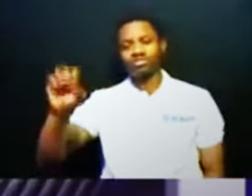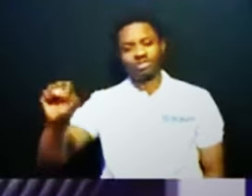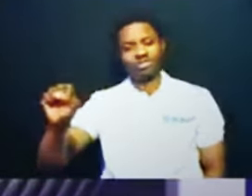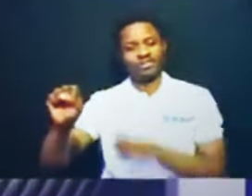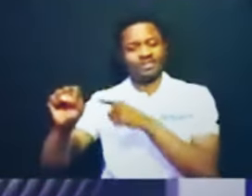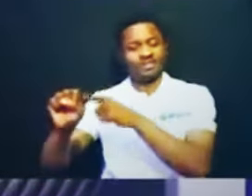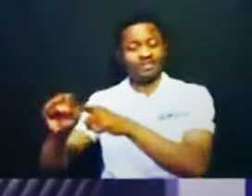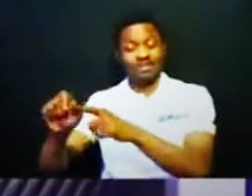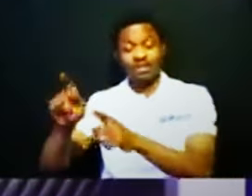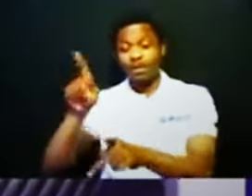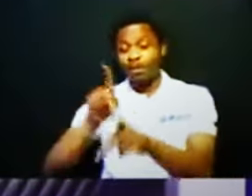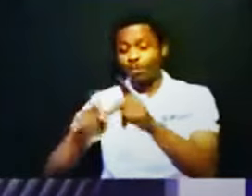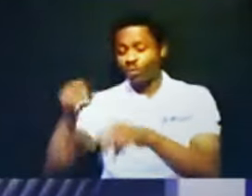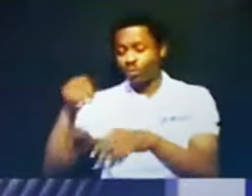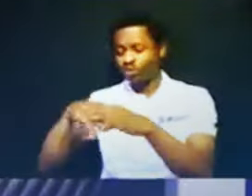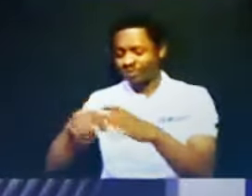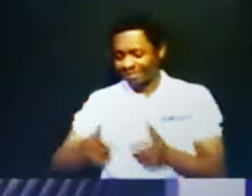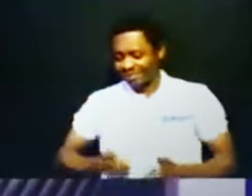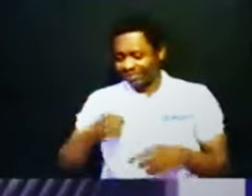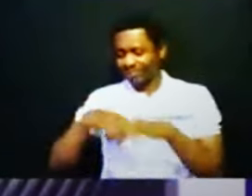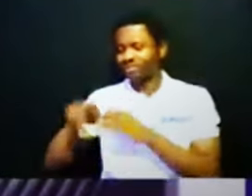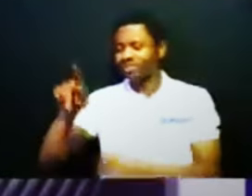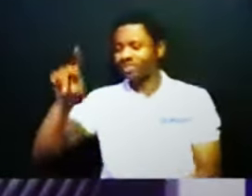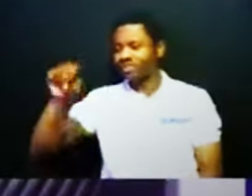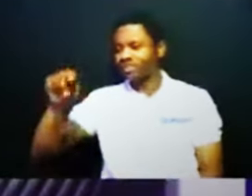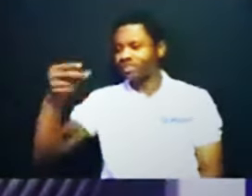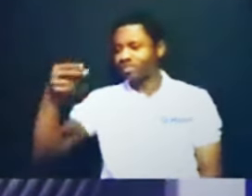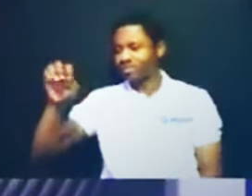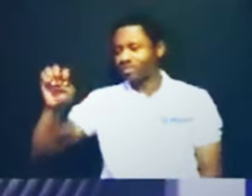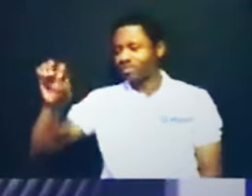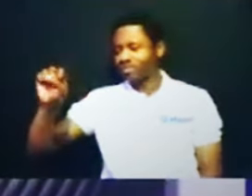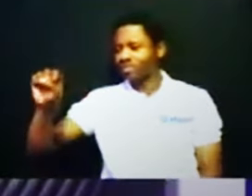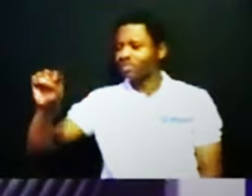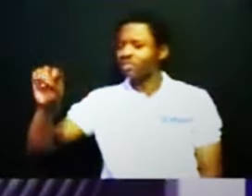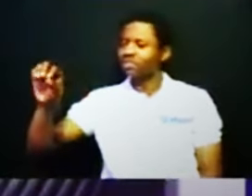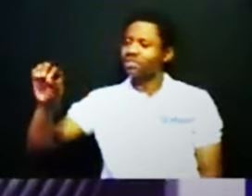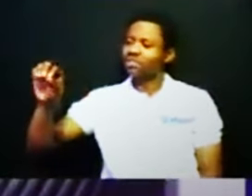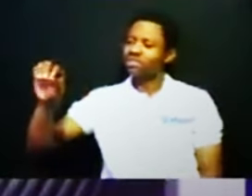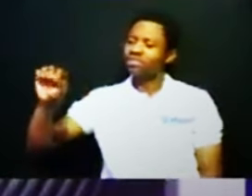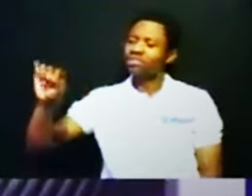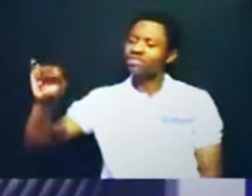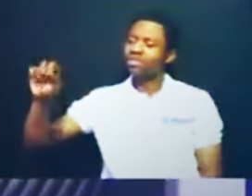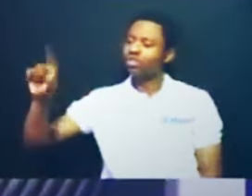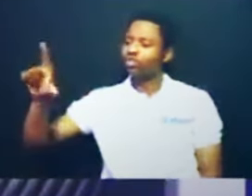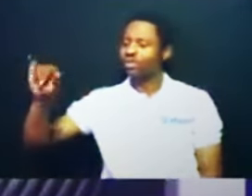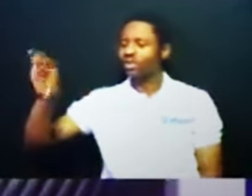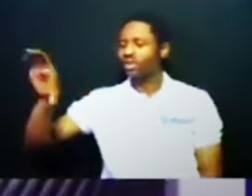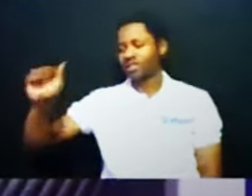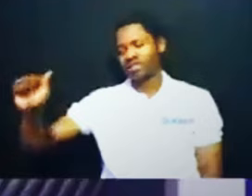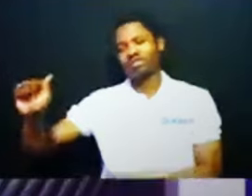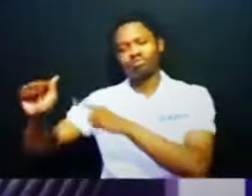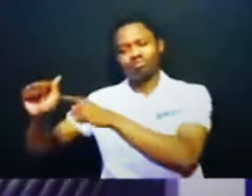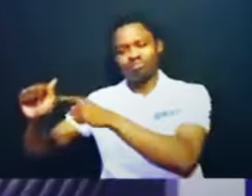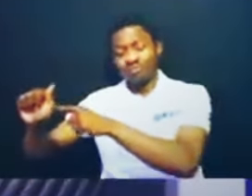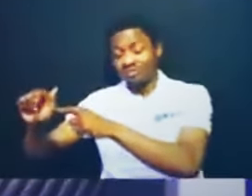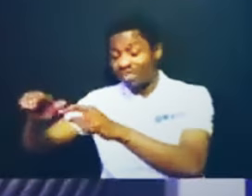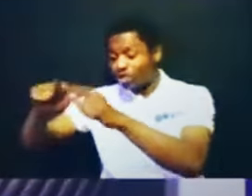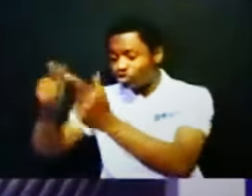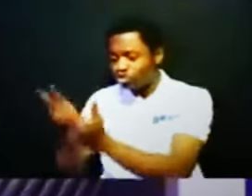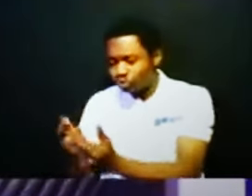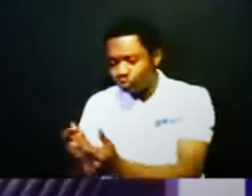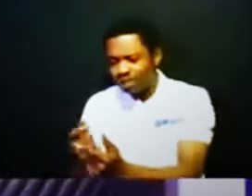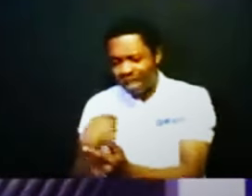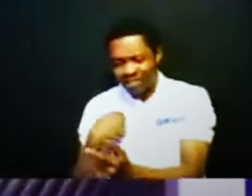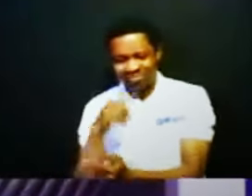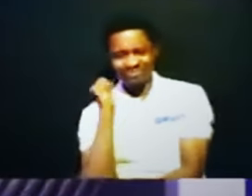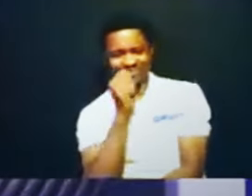Thessalonica, they are giving a testimony about the church in Thessalonica. Okay. And that is the testimony Paul has written here.